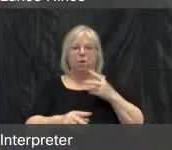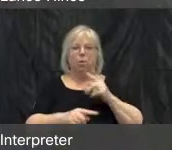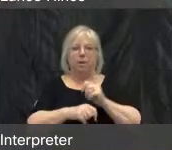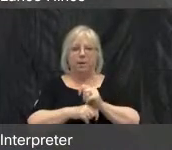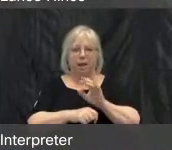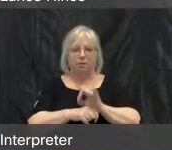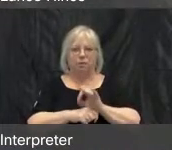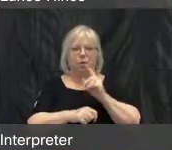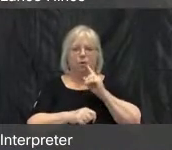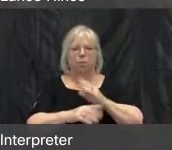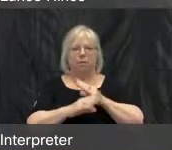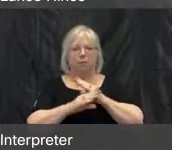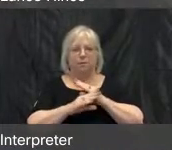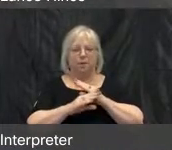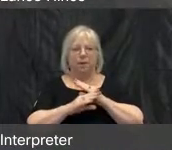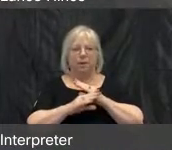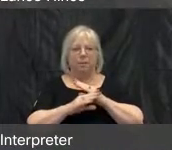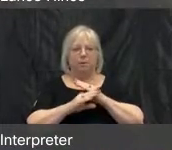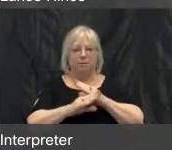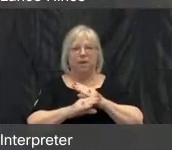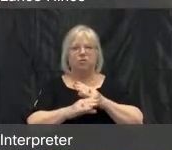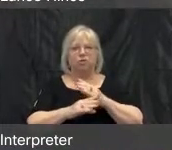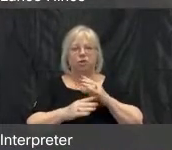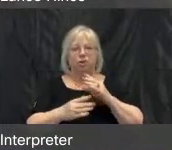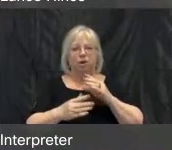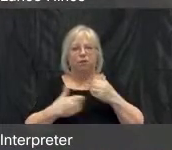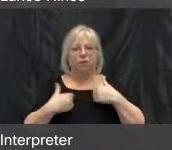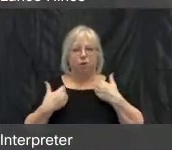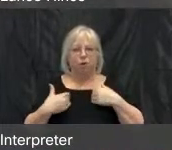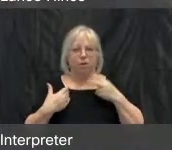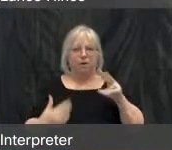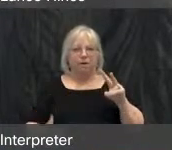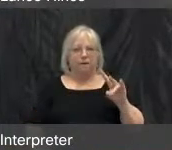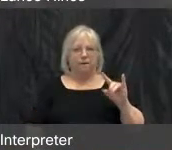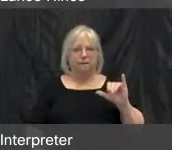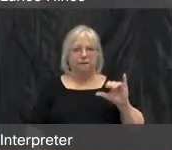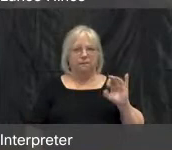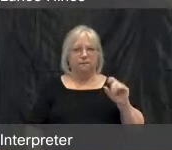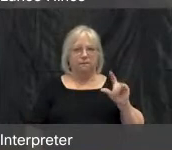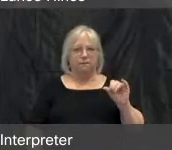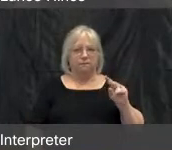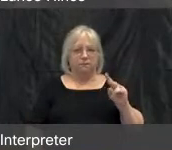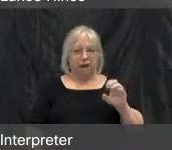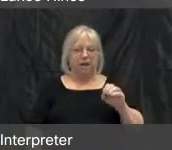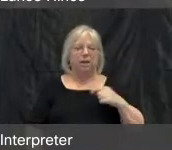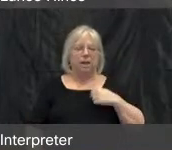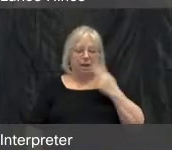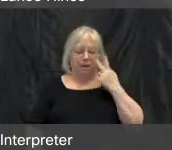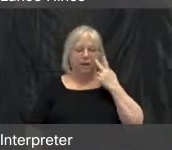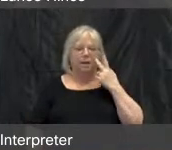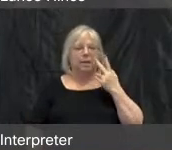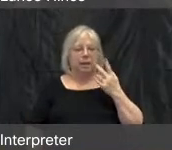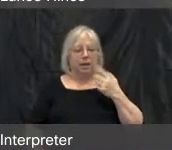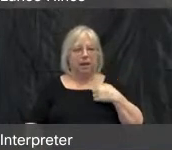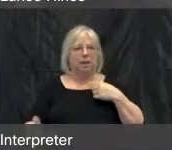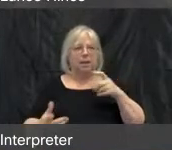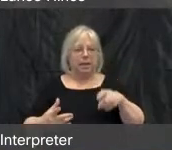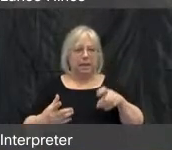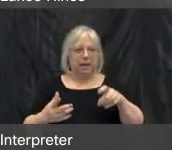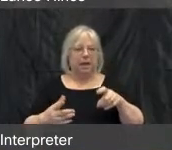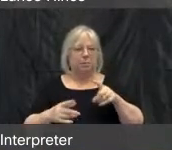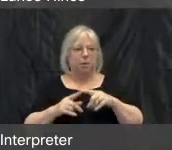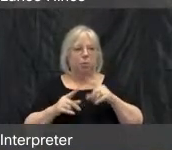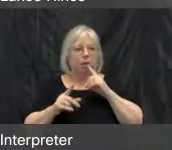for the Prevention of Youth Violence. I could see the necessity for this having to come, and what the word